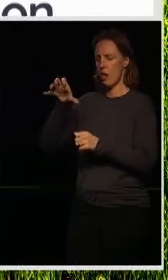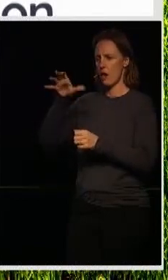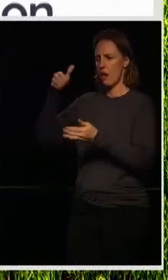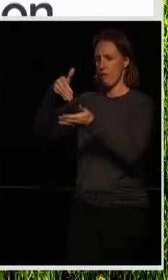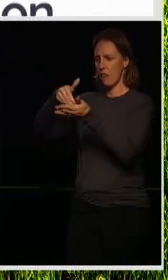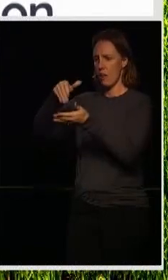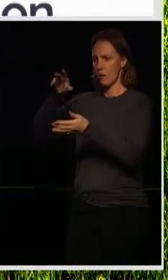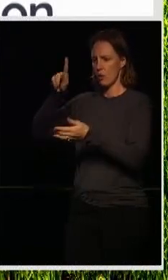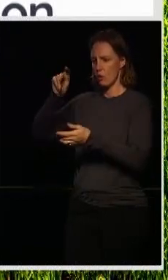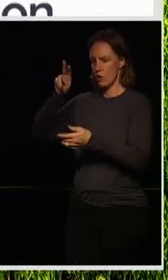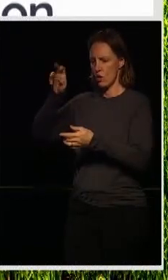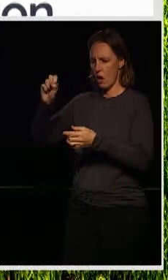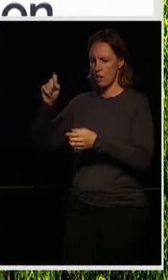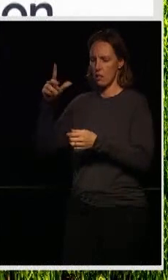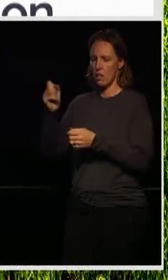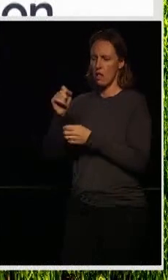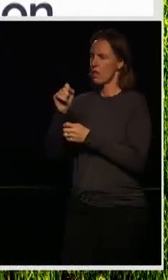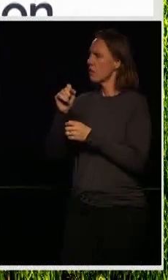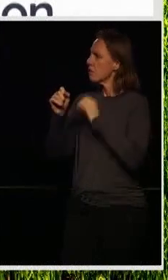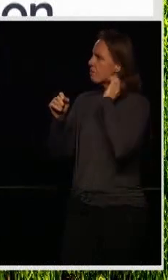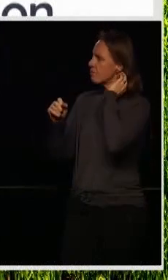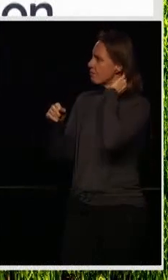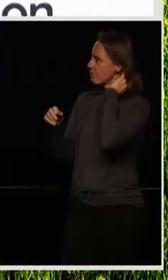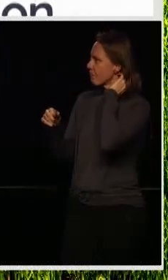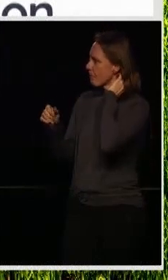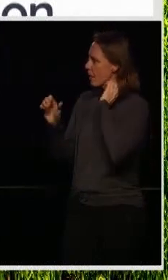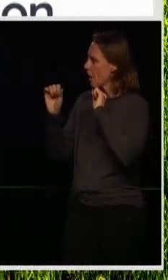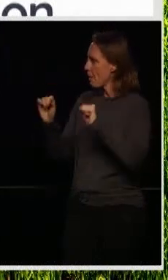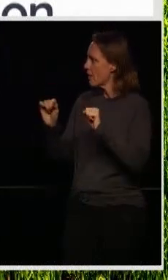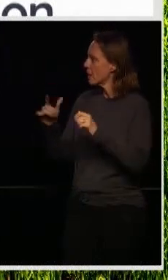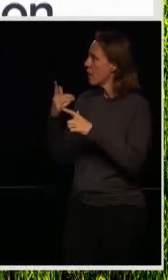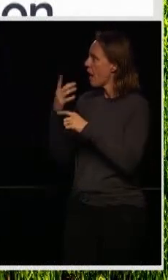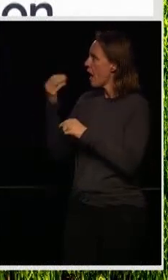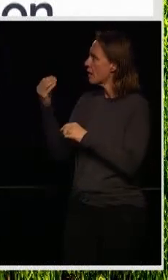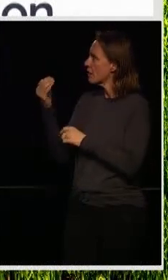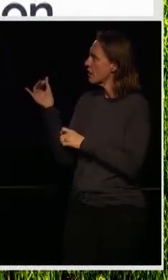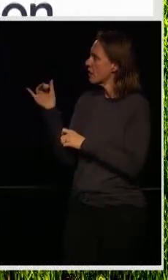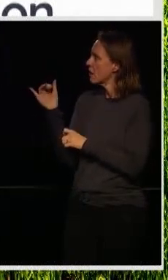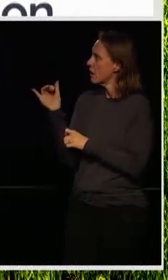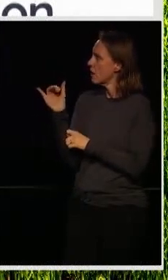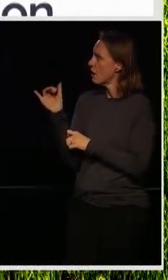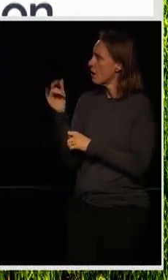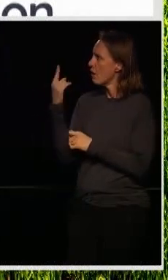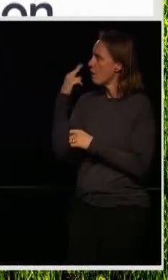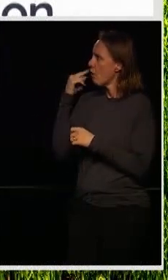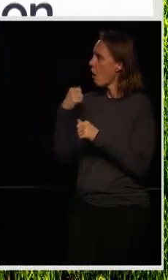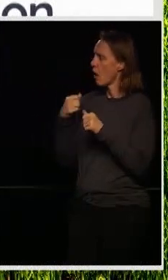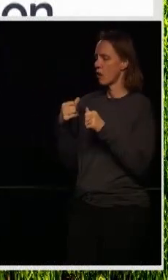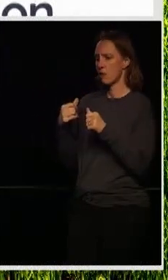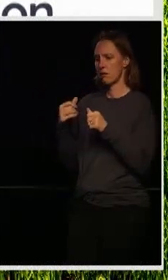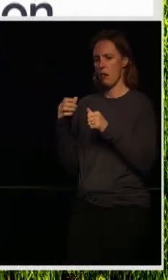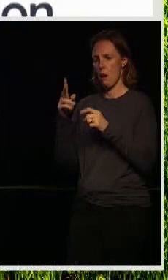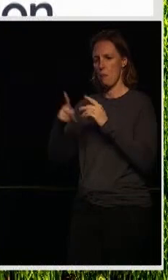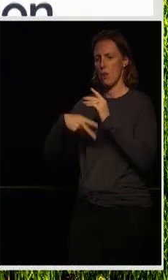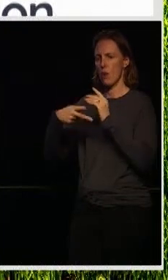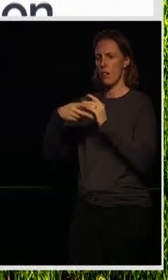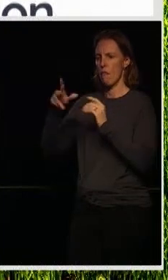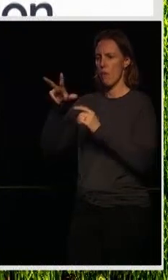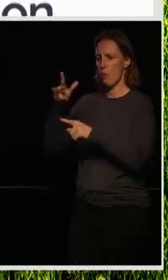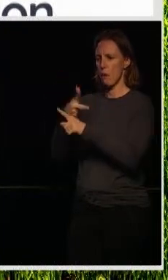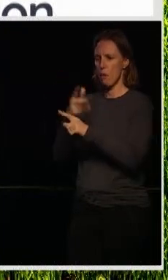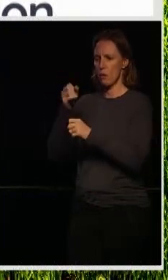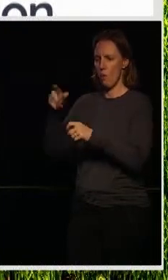storage capacity, bushels, and the store for a continuous period of 3 months or